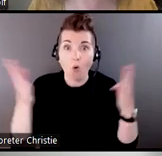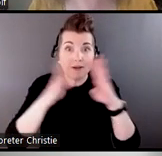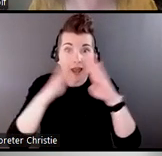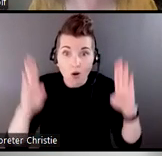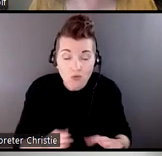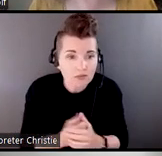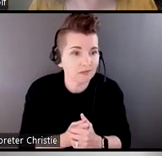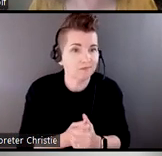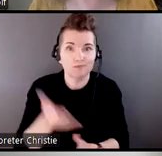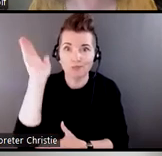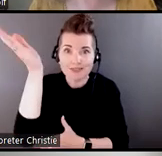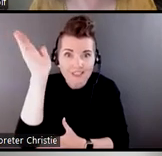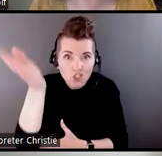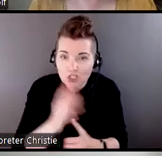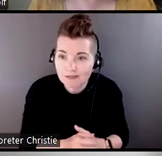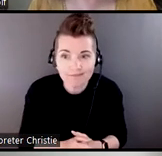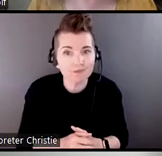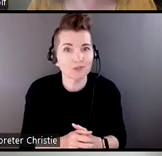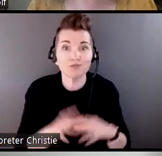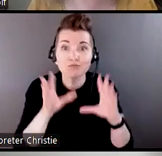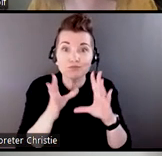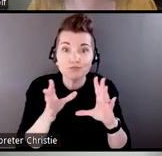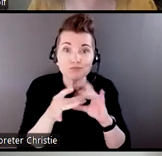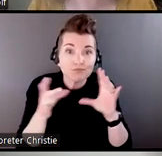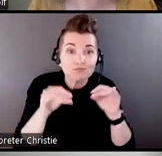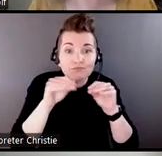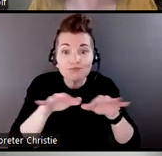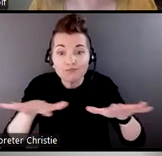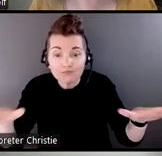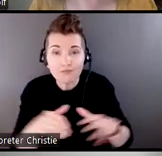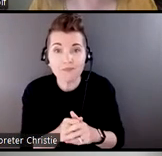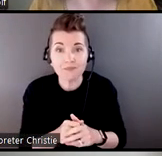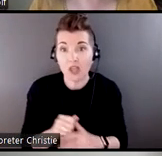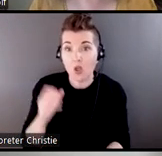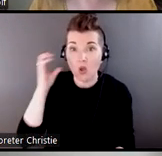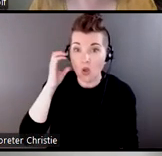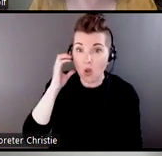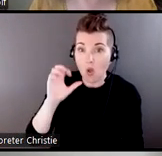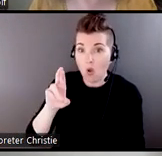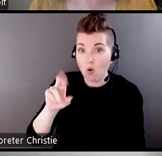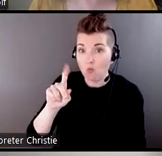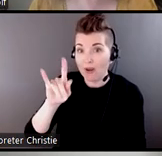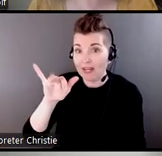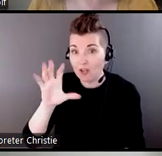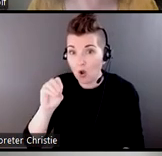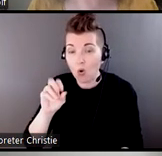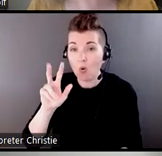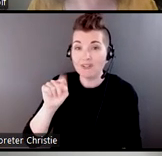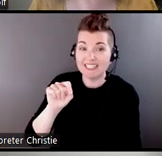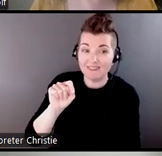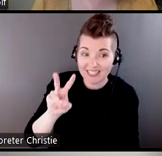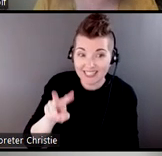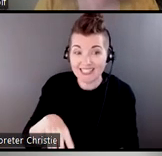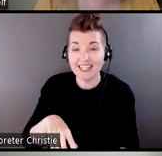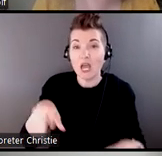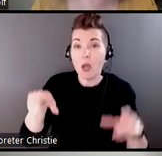of mouth is really, really important. Not to dismiss radio or television ads or signs and billboards, just recognize that